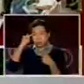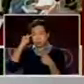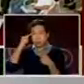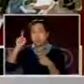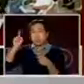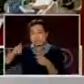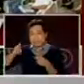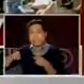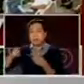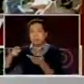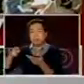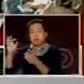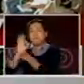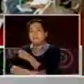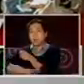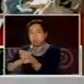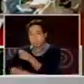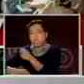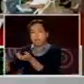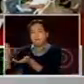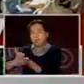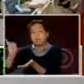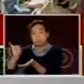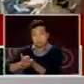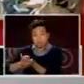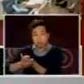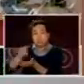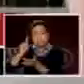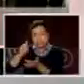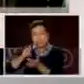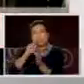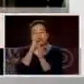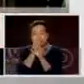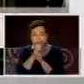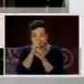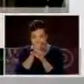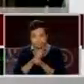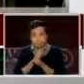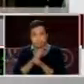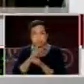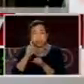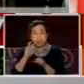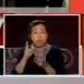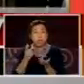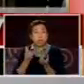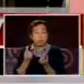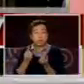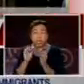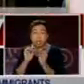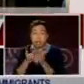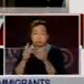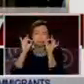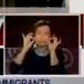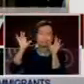for foreign investment, which entails confidentiality on pain of driving away investors from